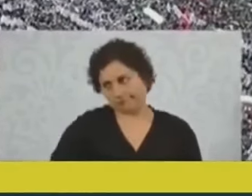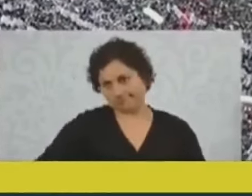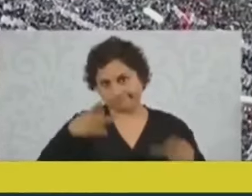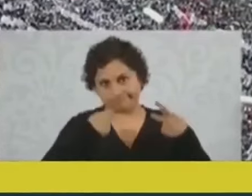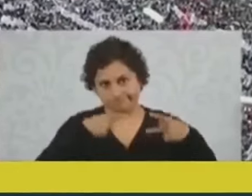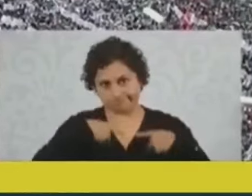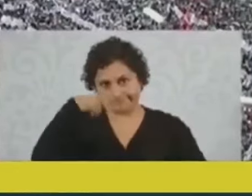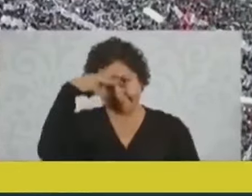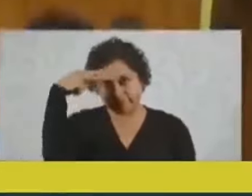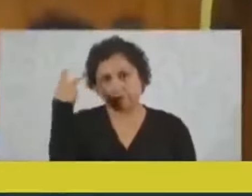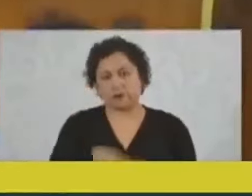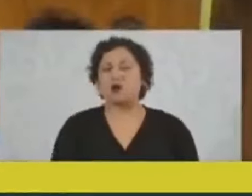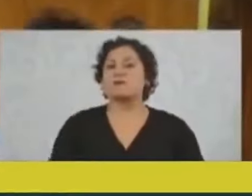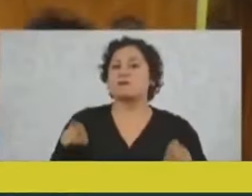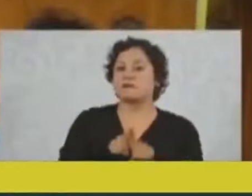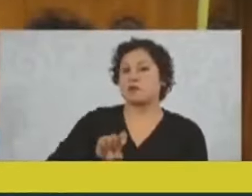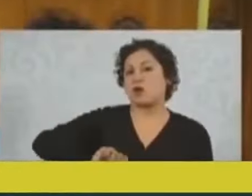Mexico.